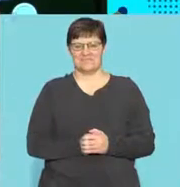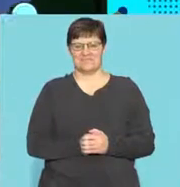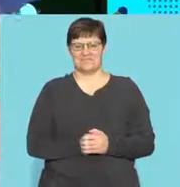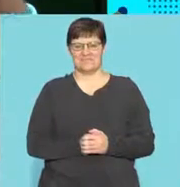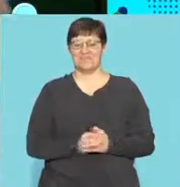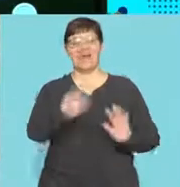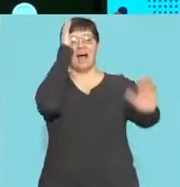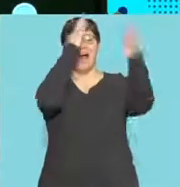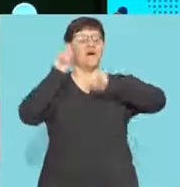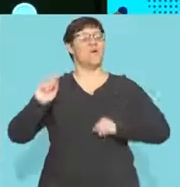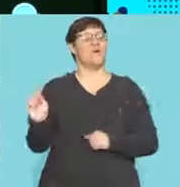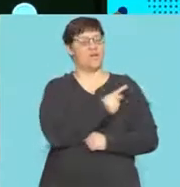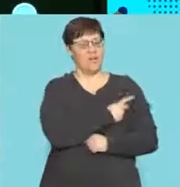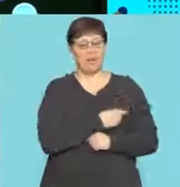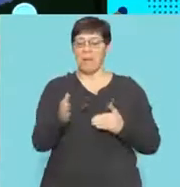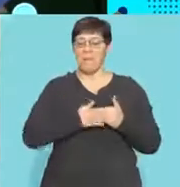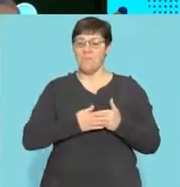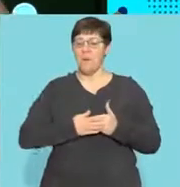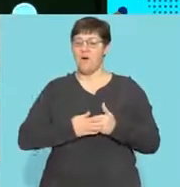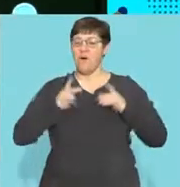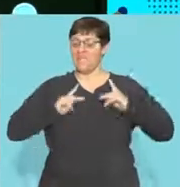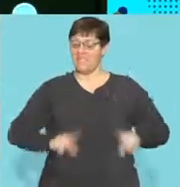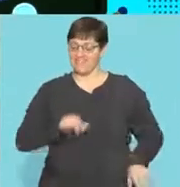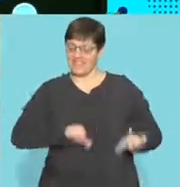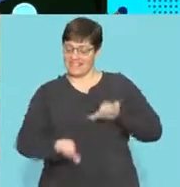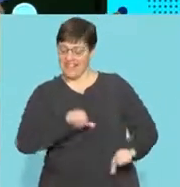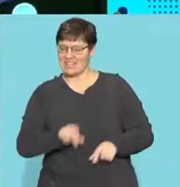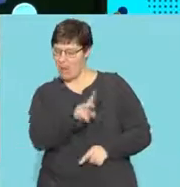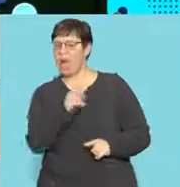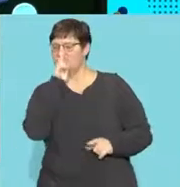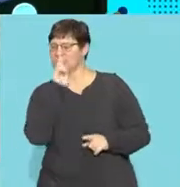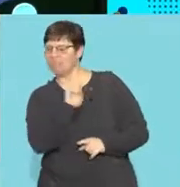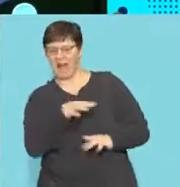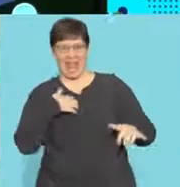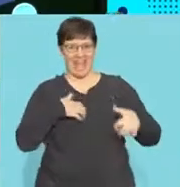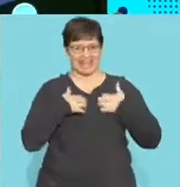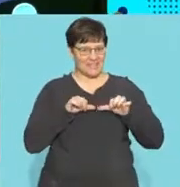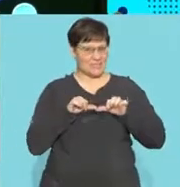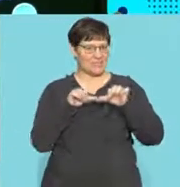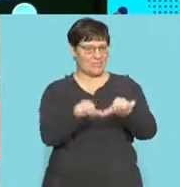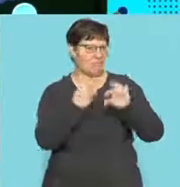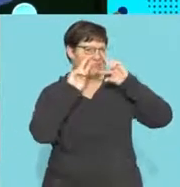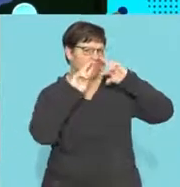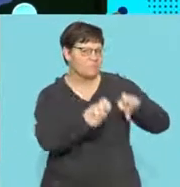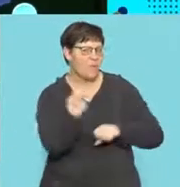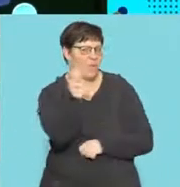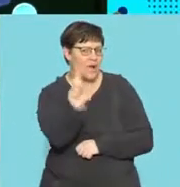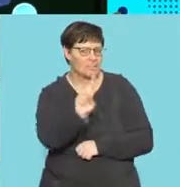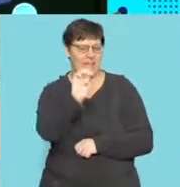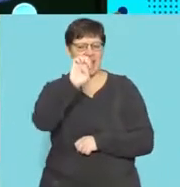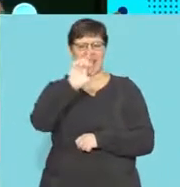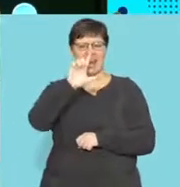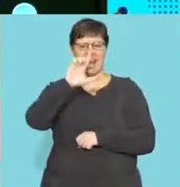Hello everyone, welcome to another physical sciences lesson. I'm really excited to be continuing our investigation of electrochemistry